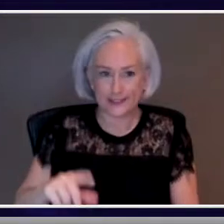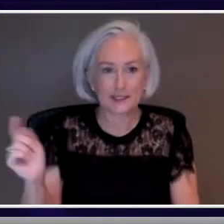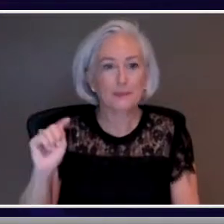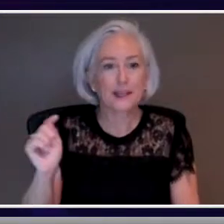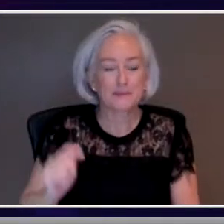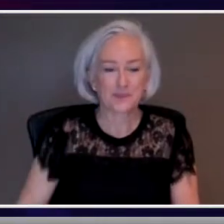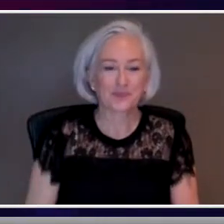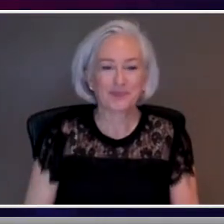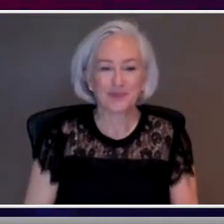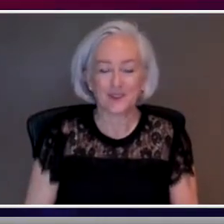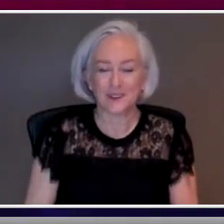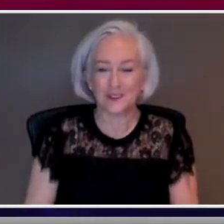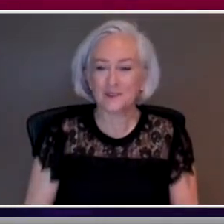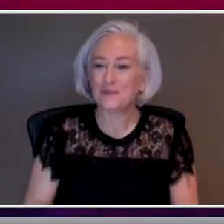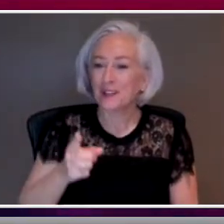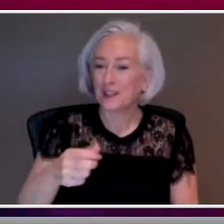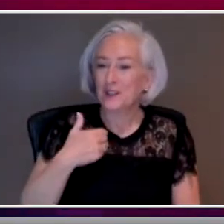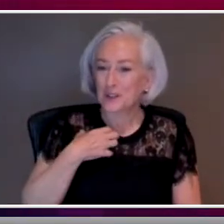had the procedure sooner?